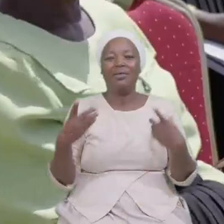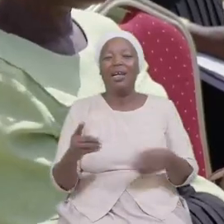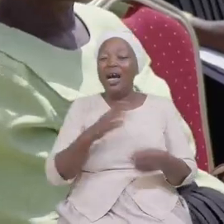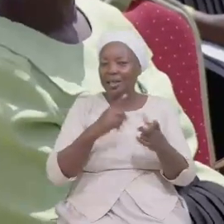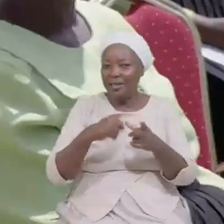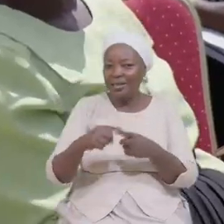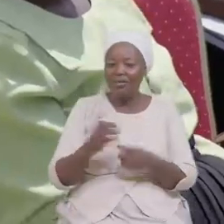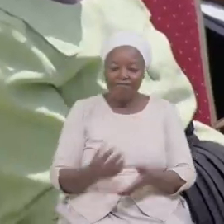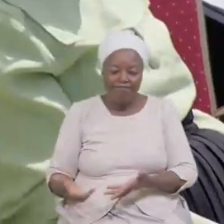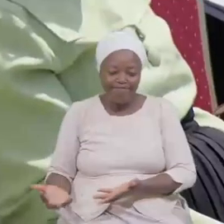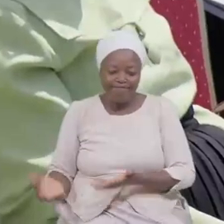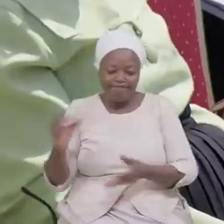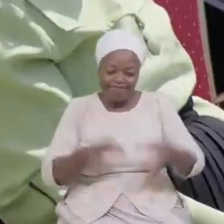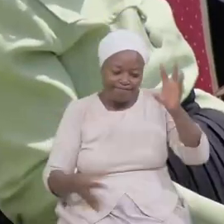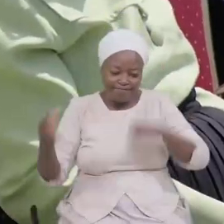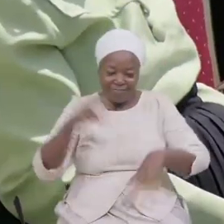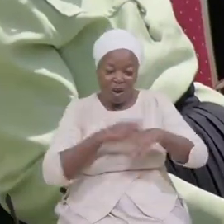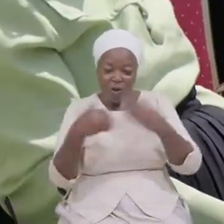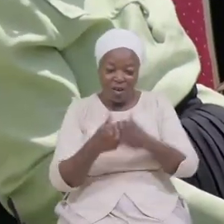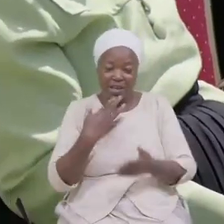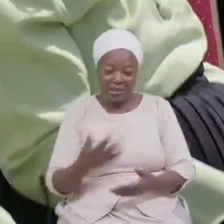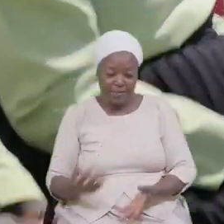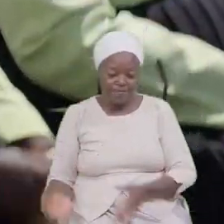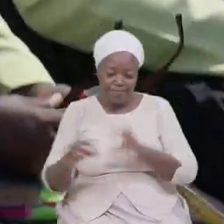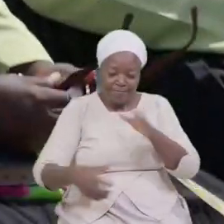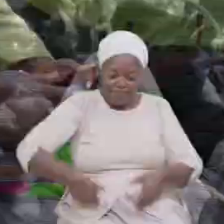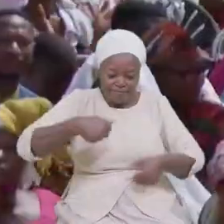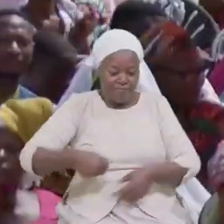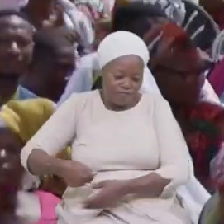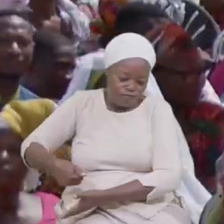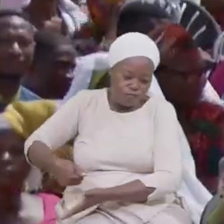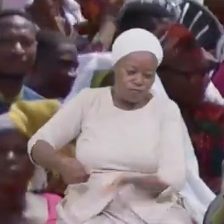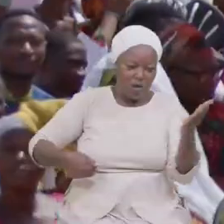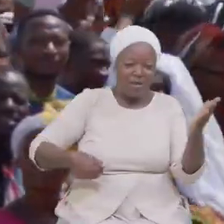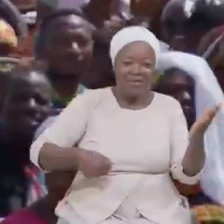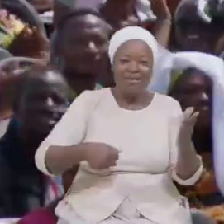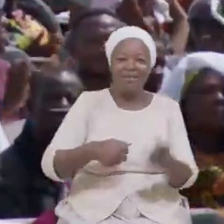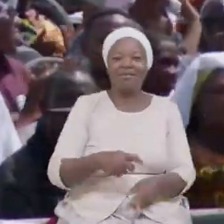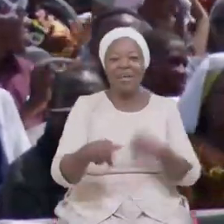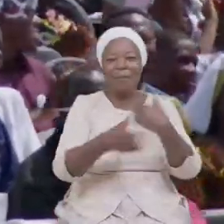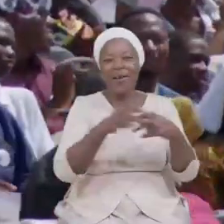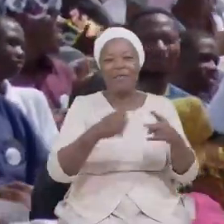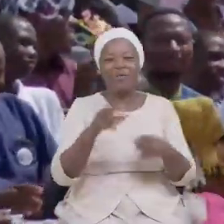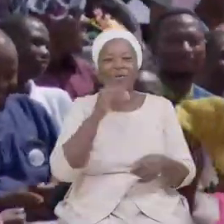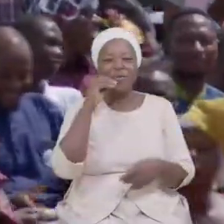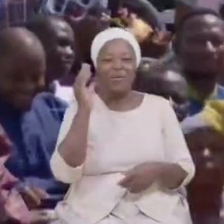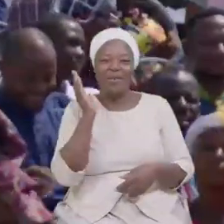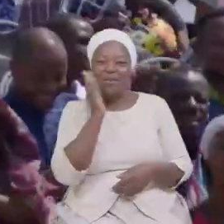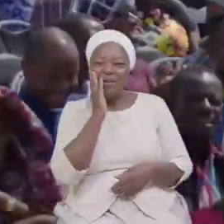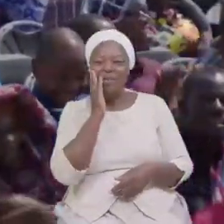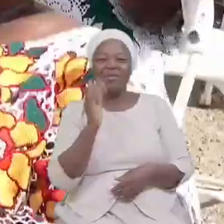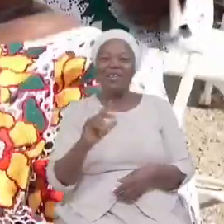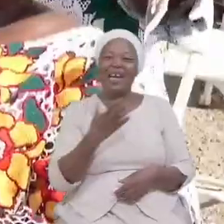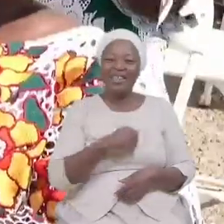packed all her load, everything, and came back. You didn't hear that one. And